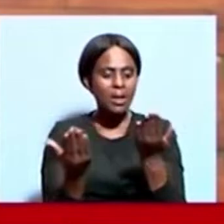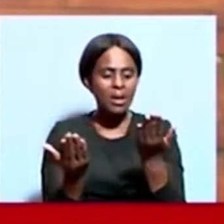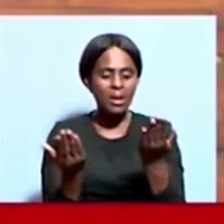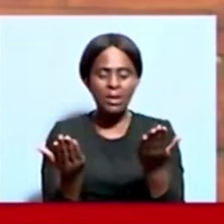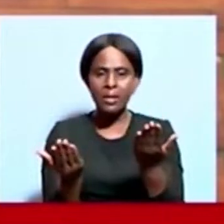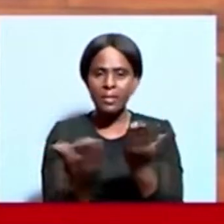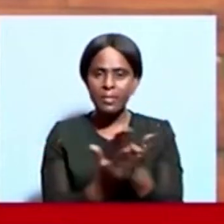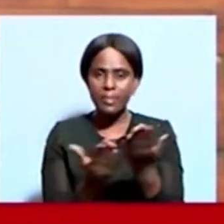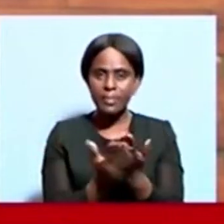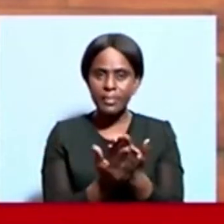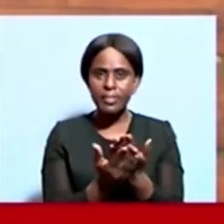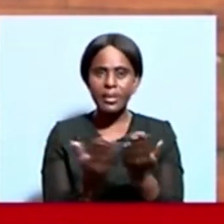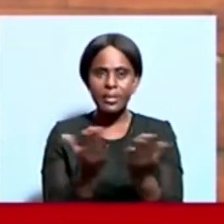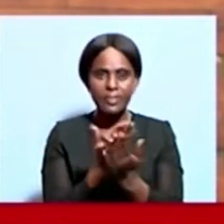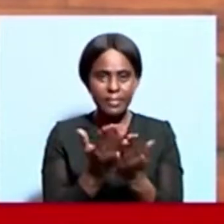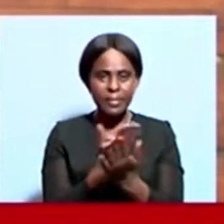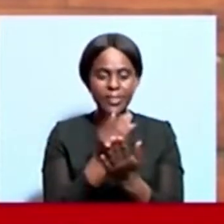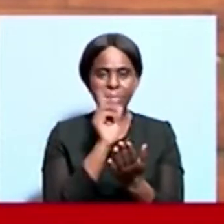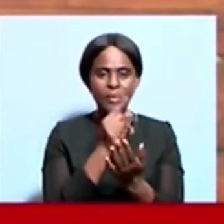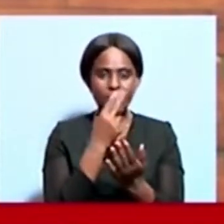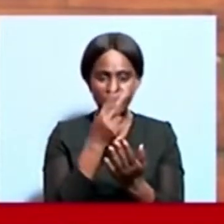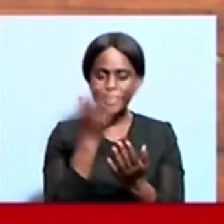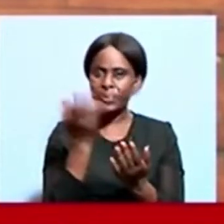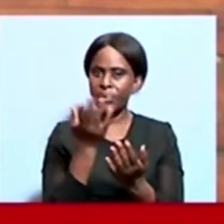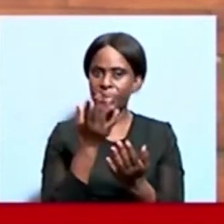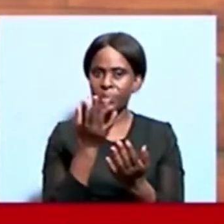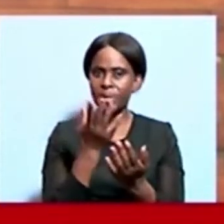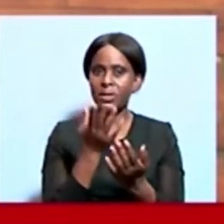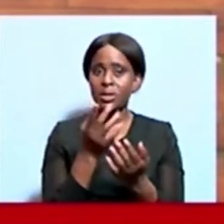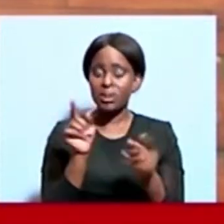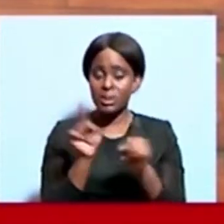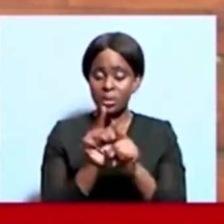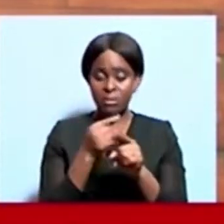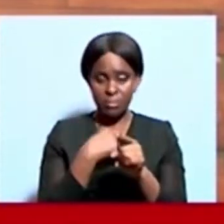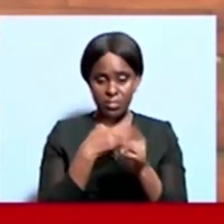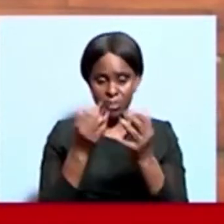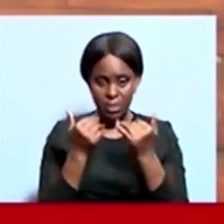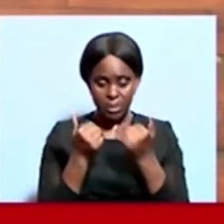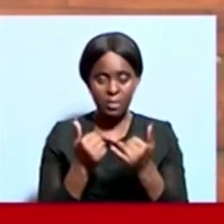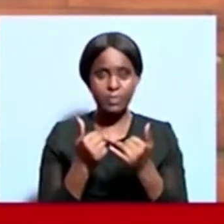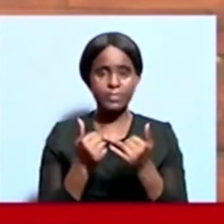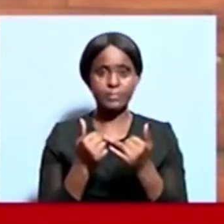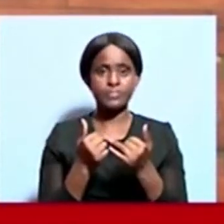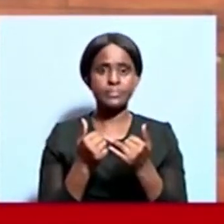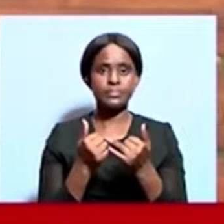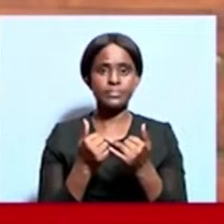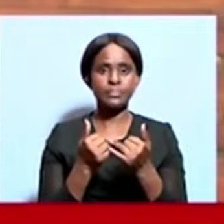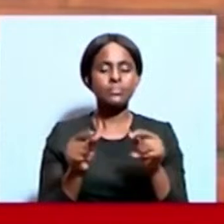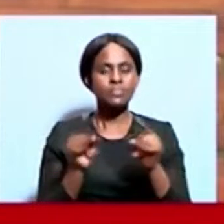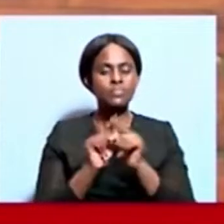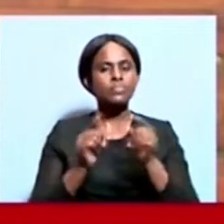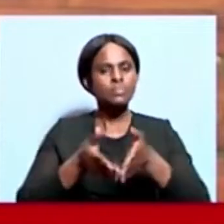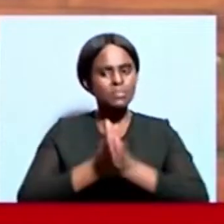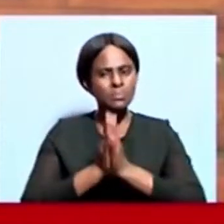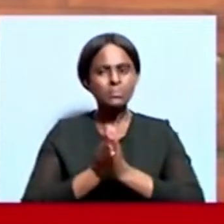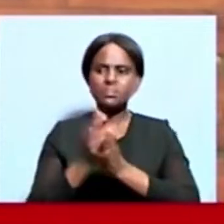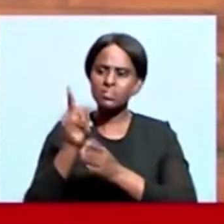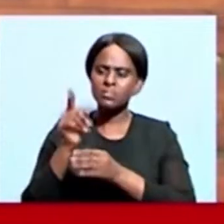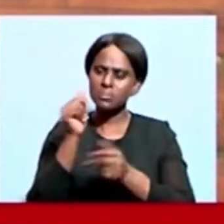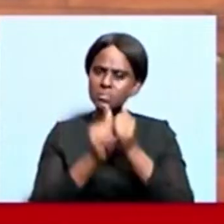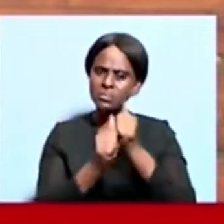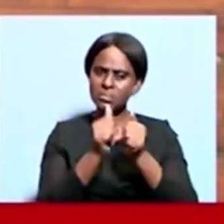your agreement, and later I want to ask you on